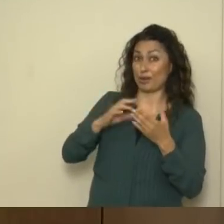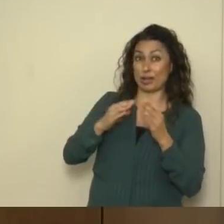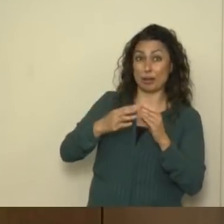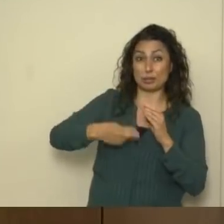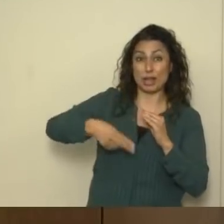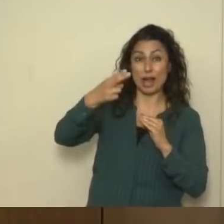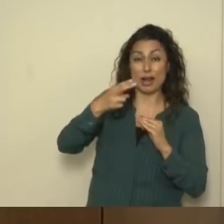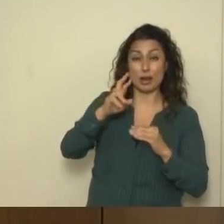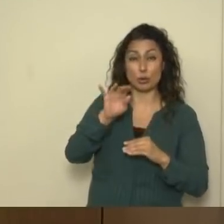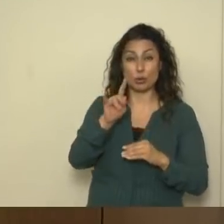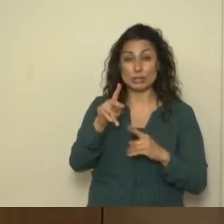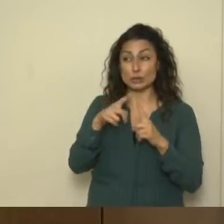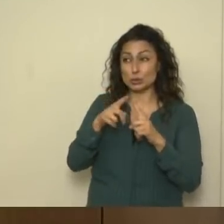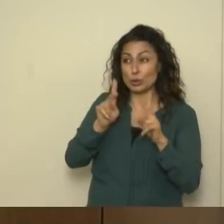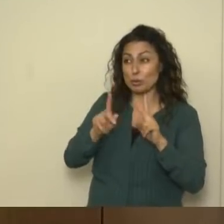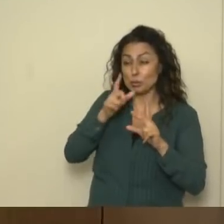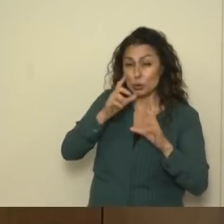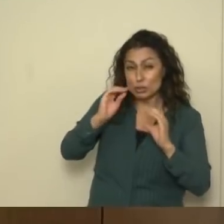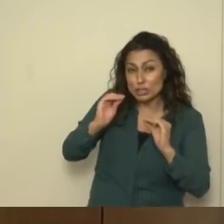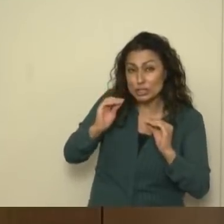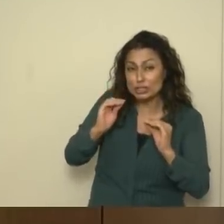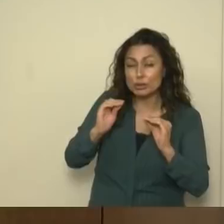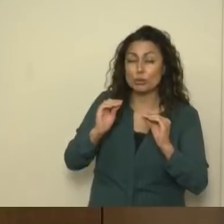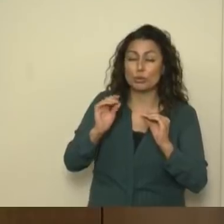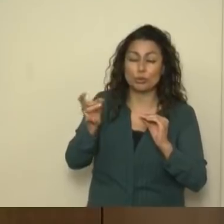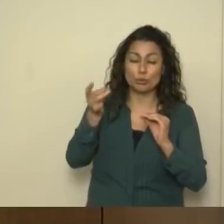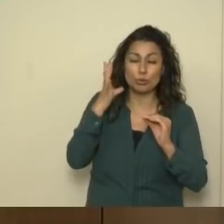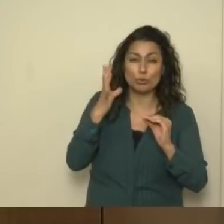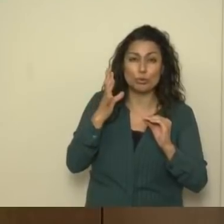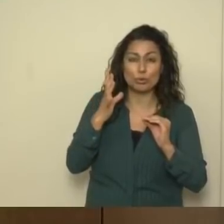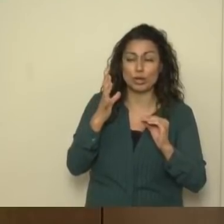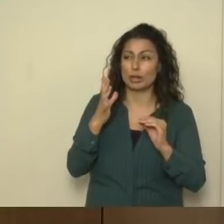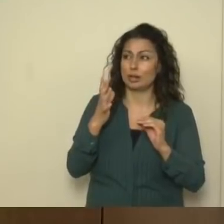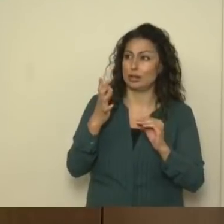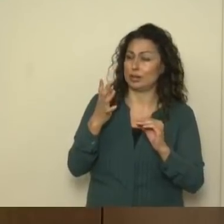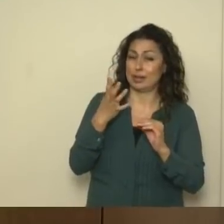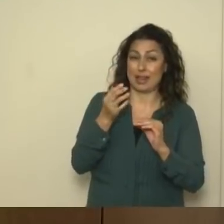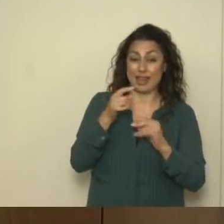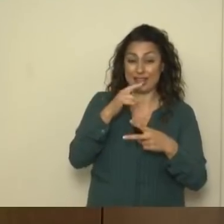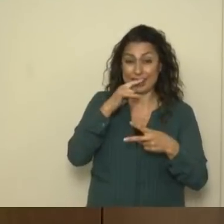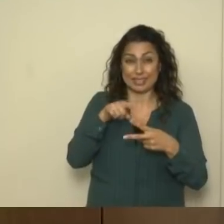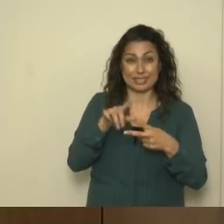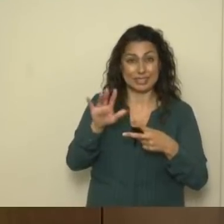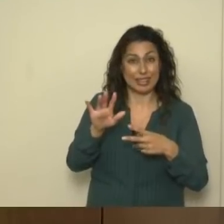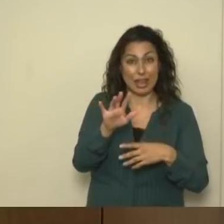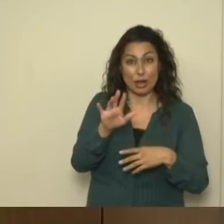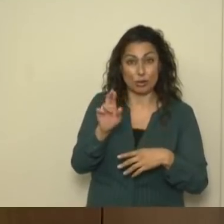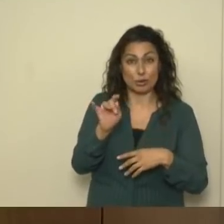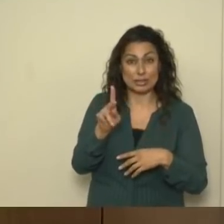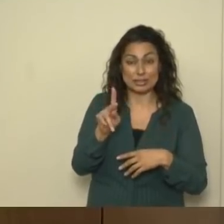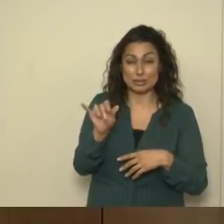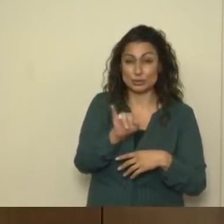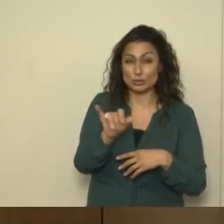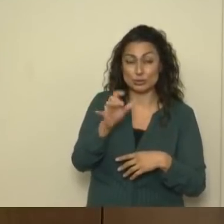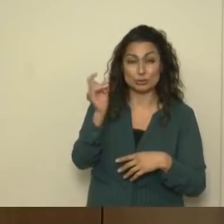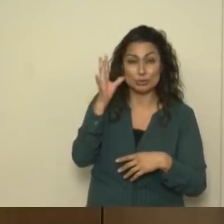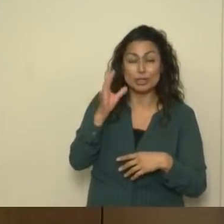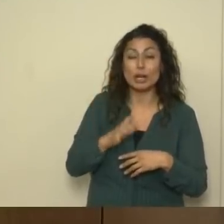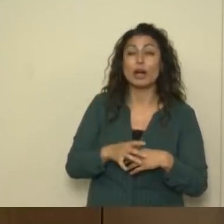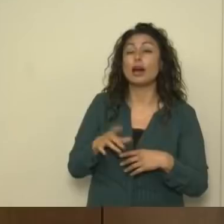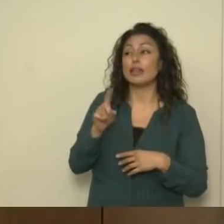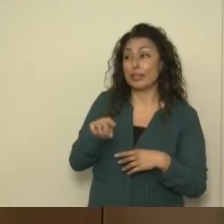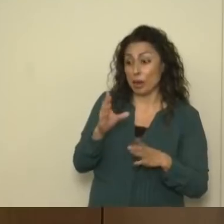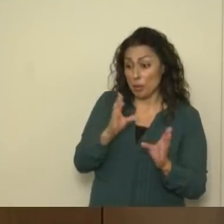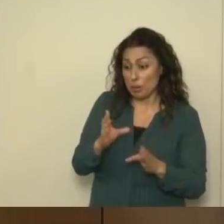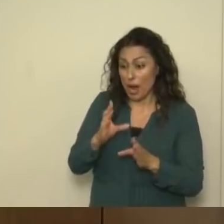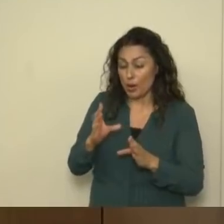risks to the educators now are exponentially greater, and risk to kids. Well, they were also preparing to do that. I'm